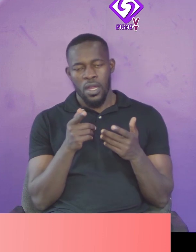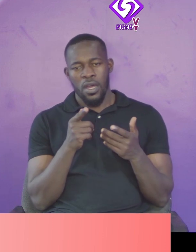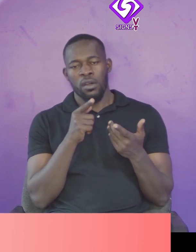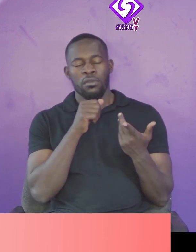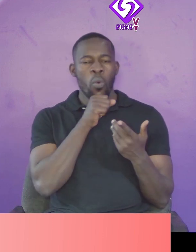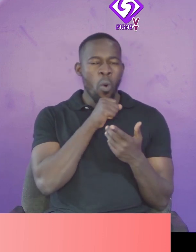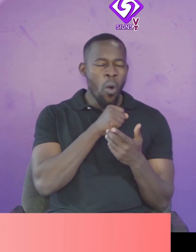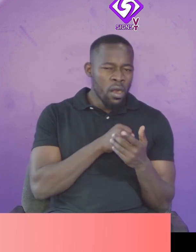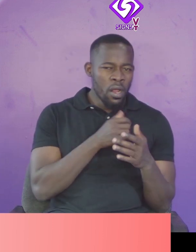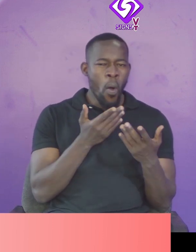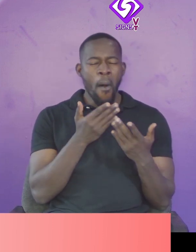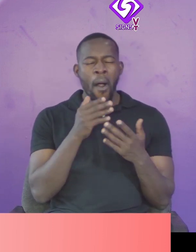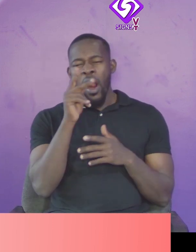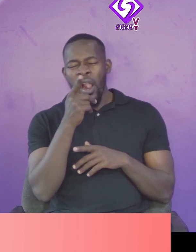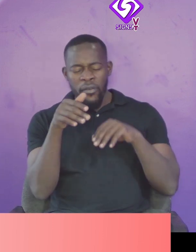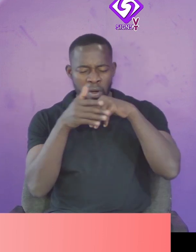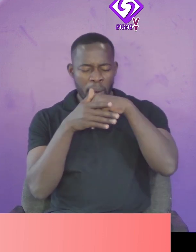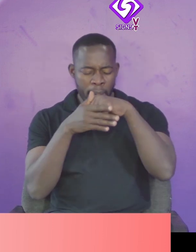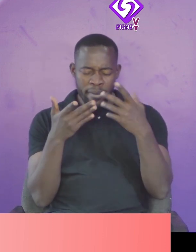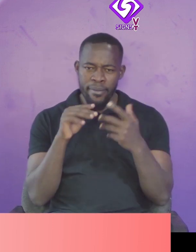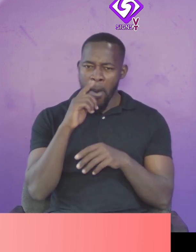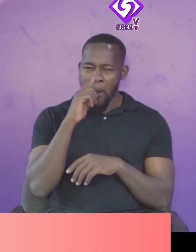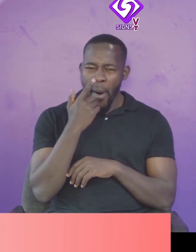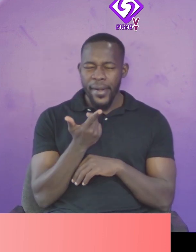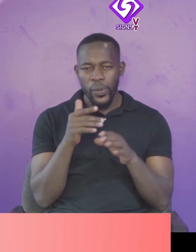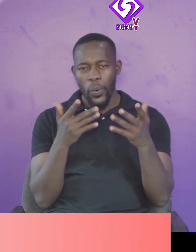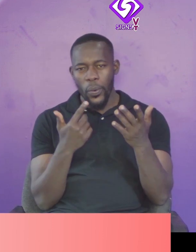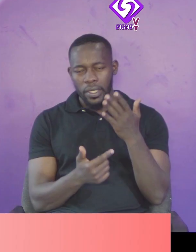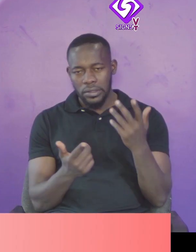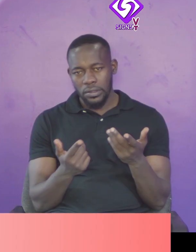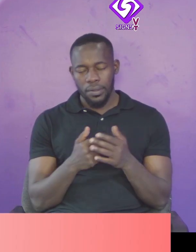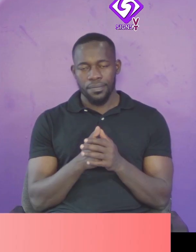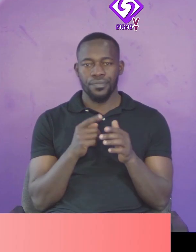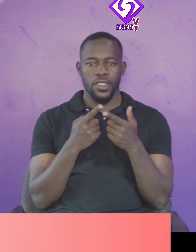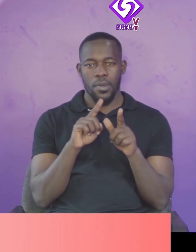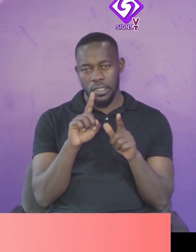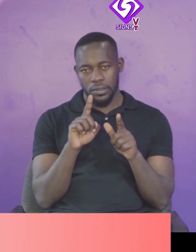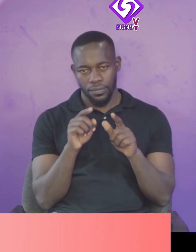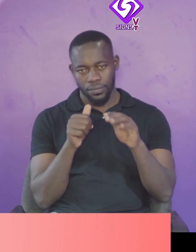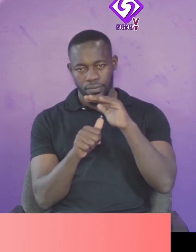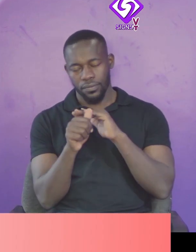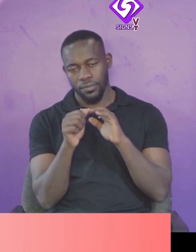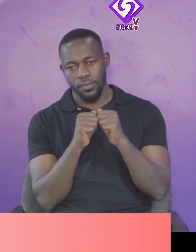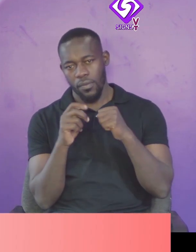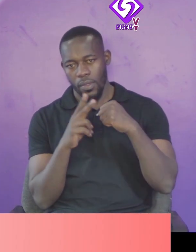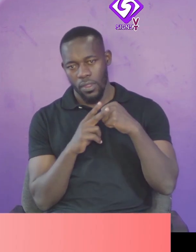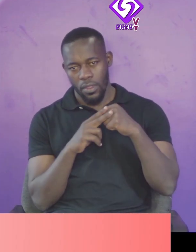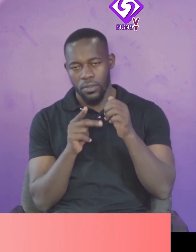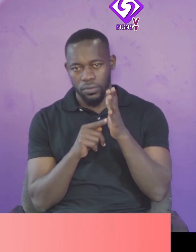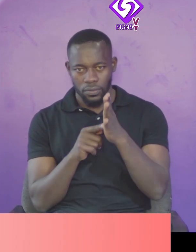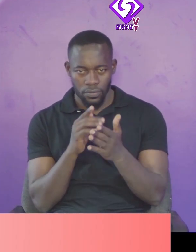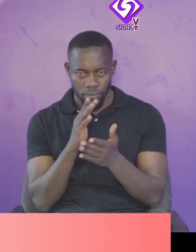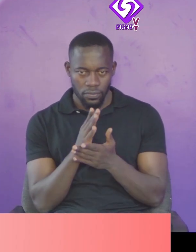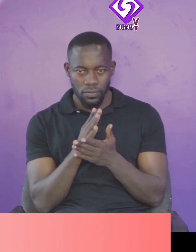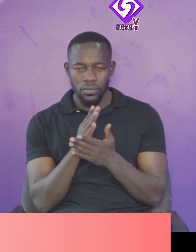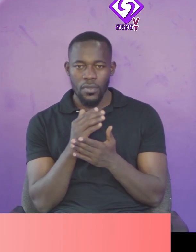or the players don't perform, but the junior stars have shown they have that pathway, they